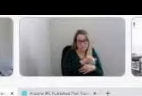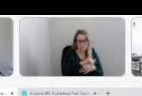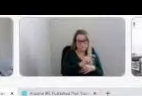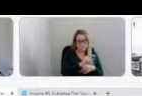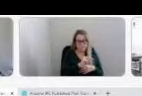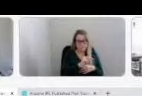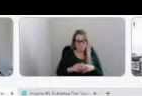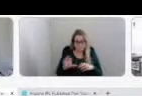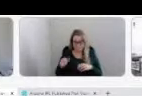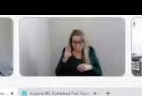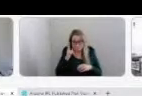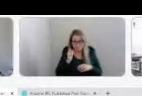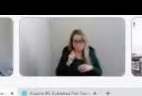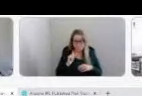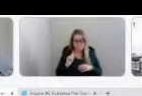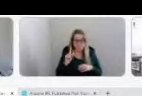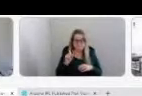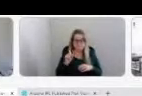you hear us